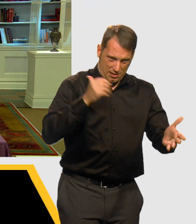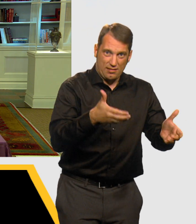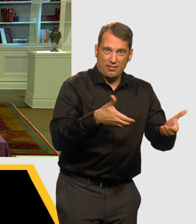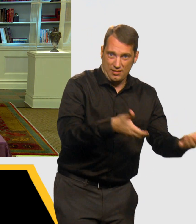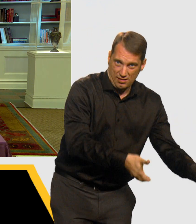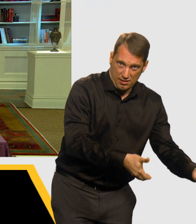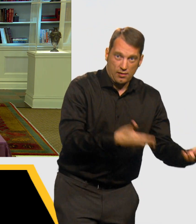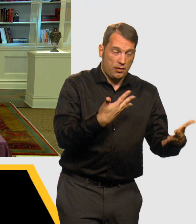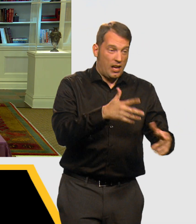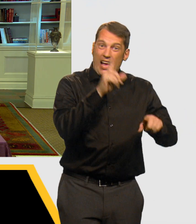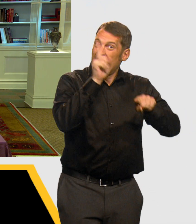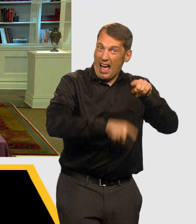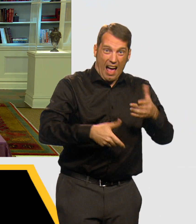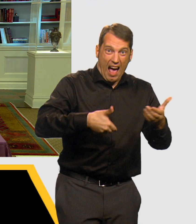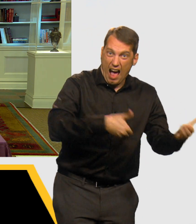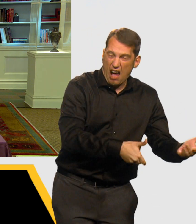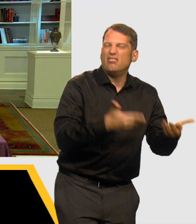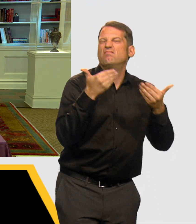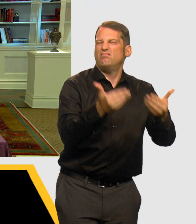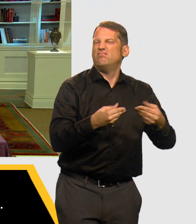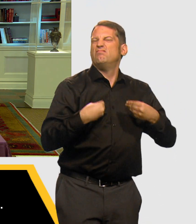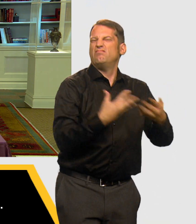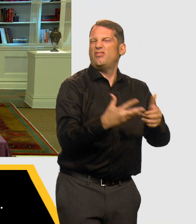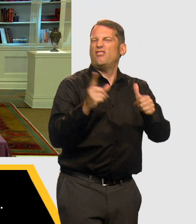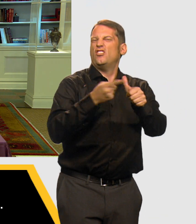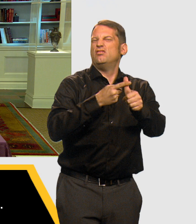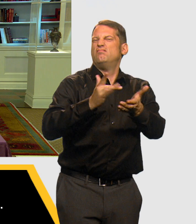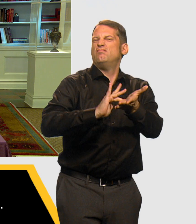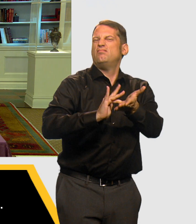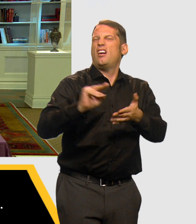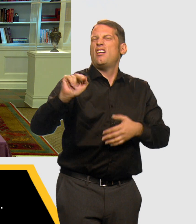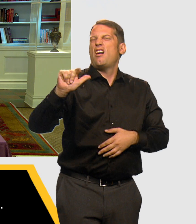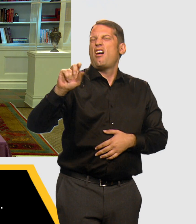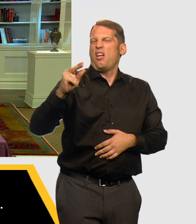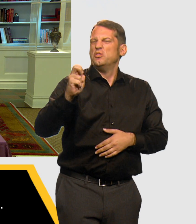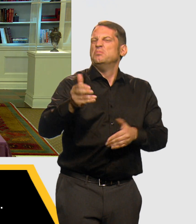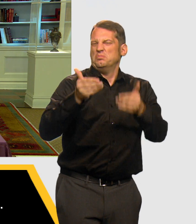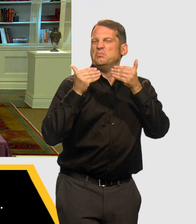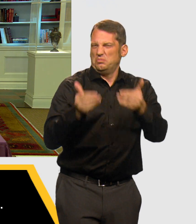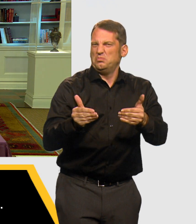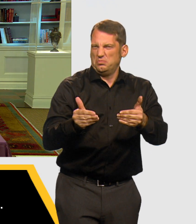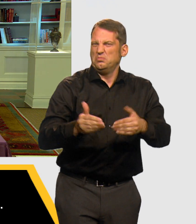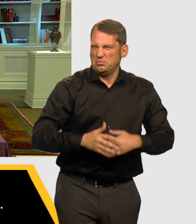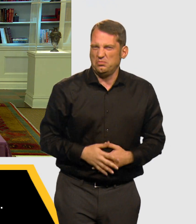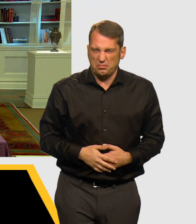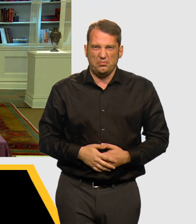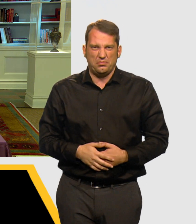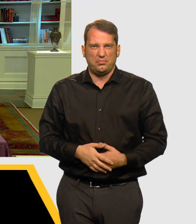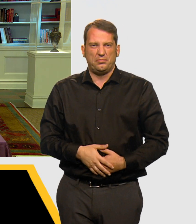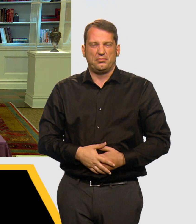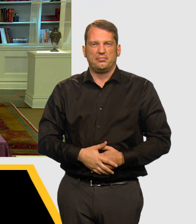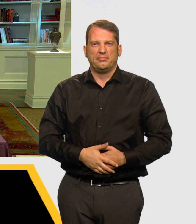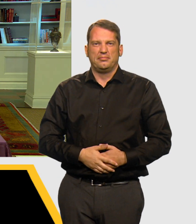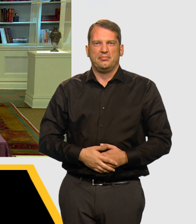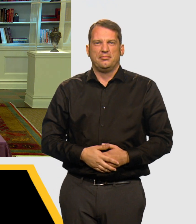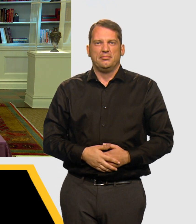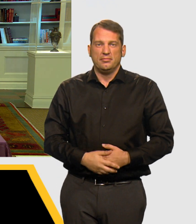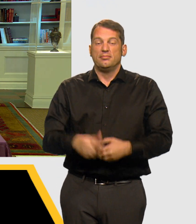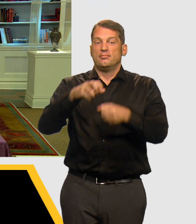back. If you cannot put the person on their back, administer their first dose of naloxone anyway.